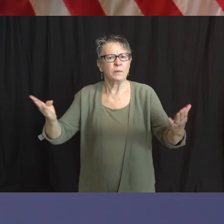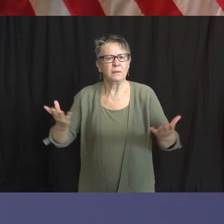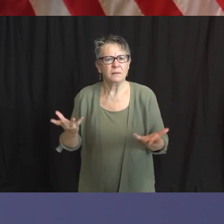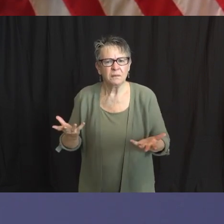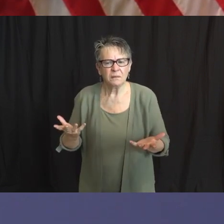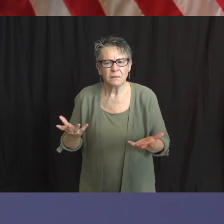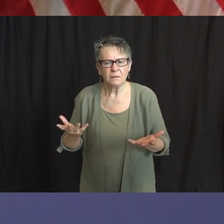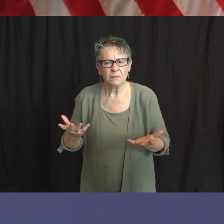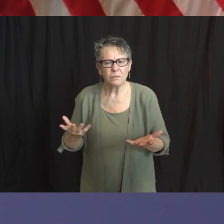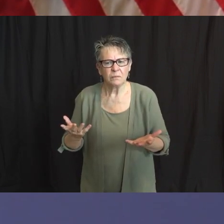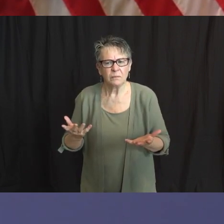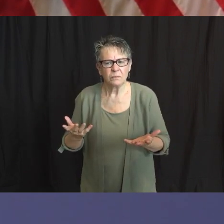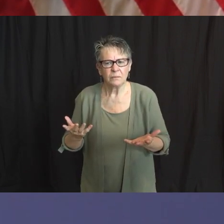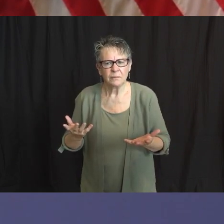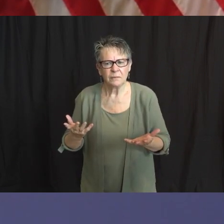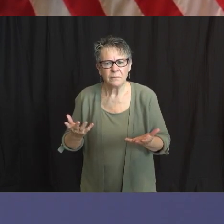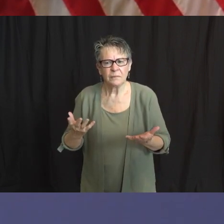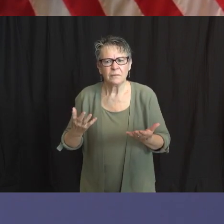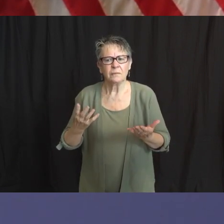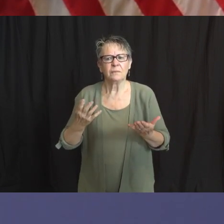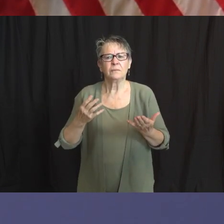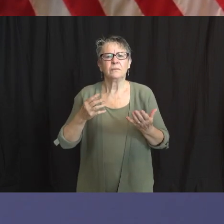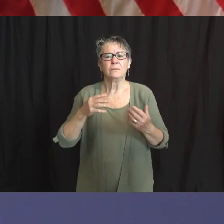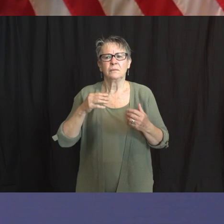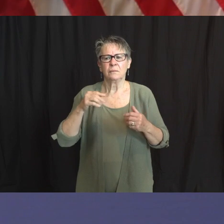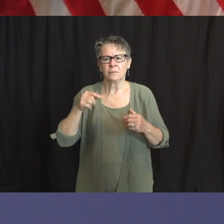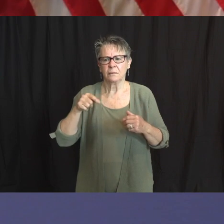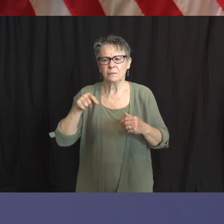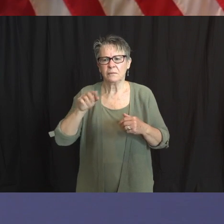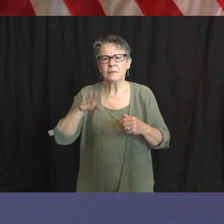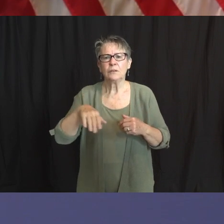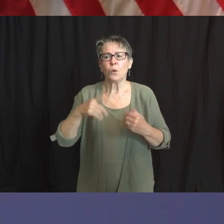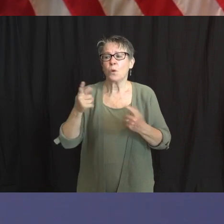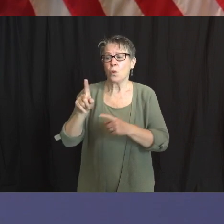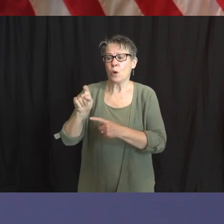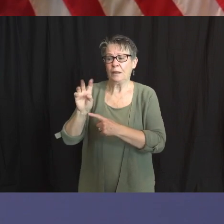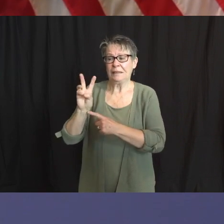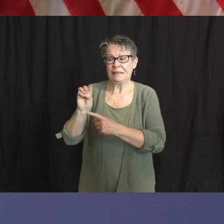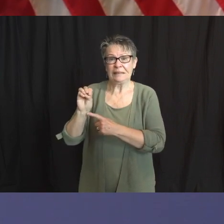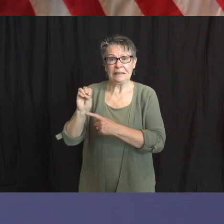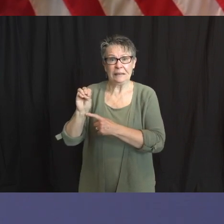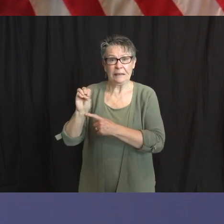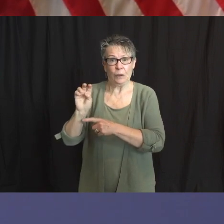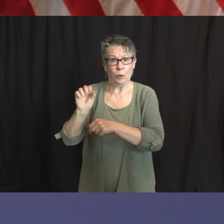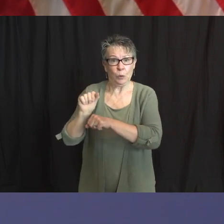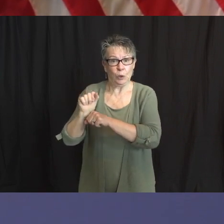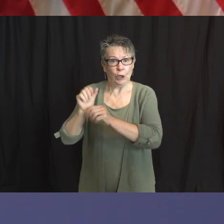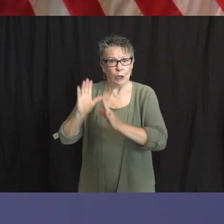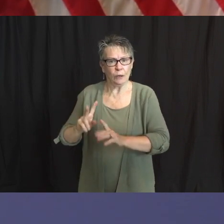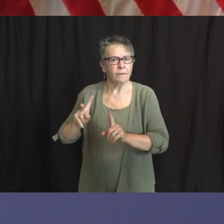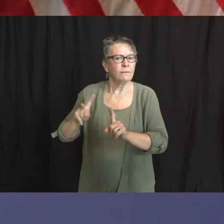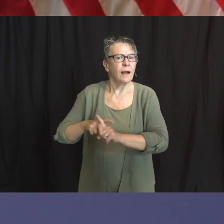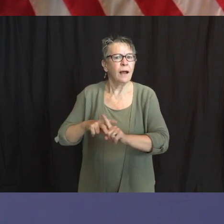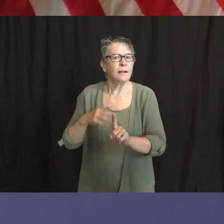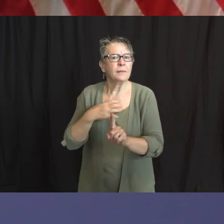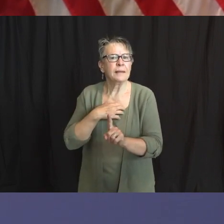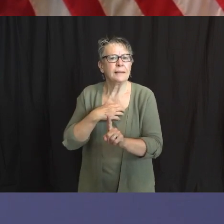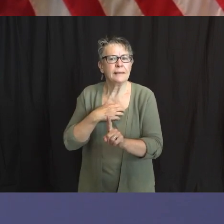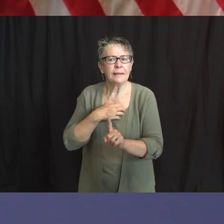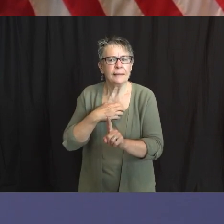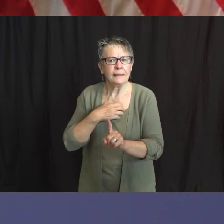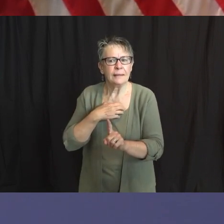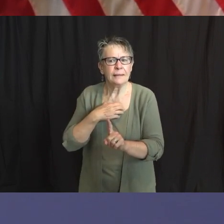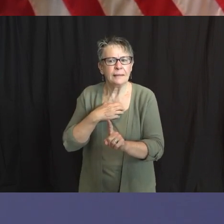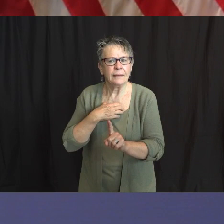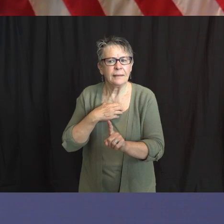federal complaints with OSHA over allegations of inadequate PPE and exposure to sick coworkers. Will the state investigate and consider action